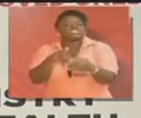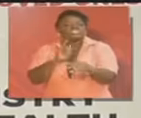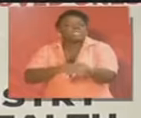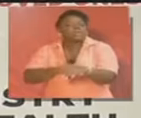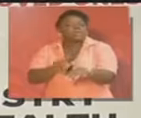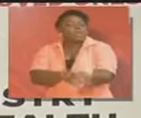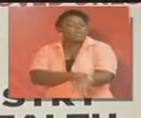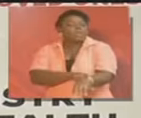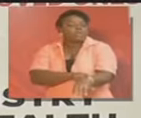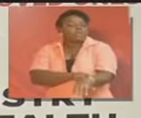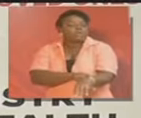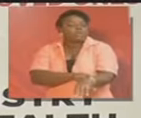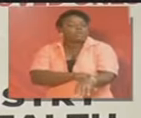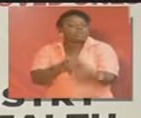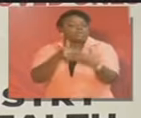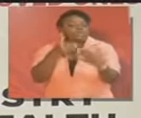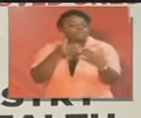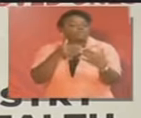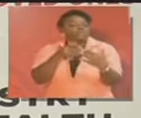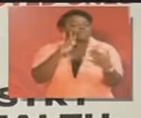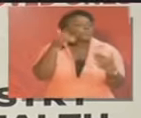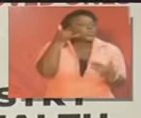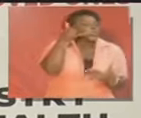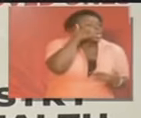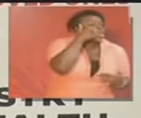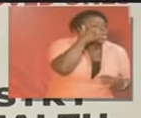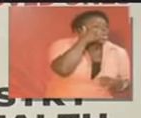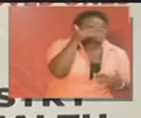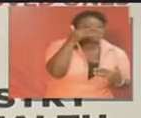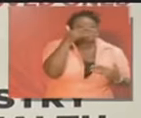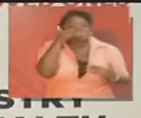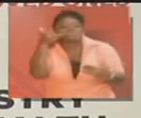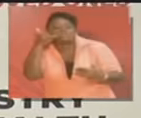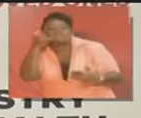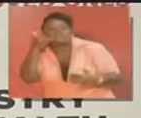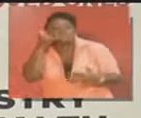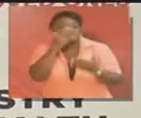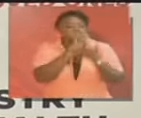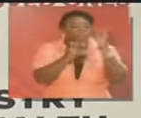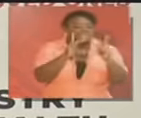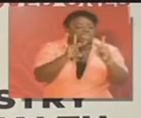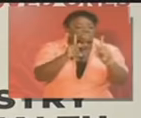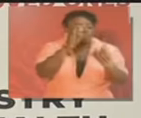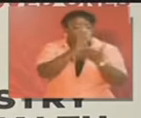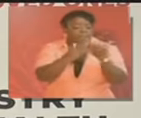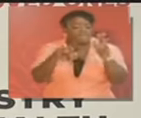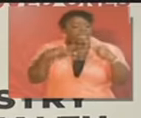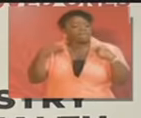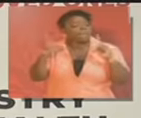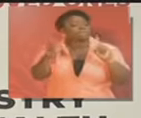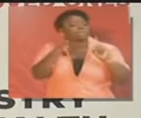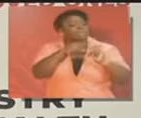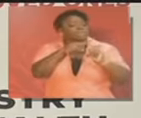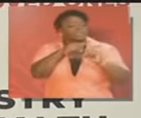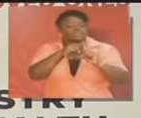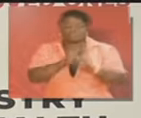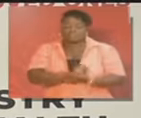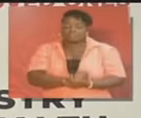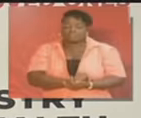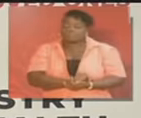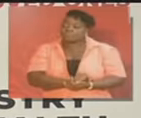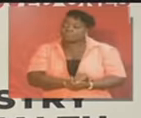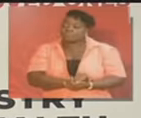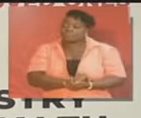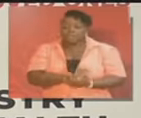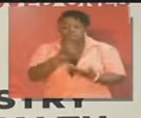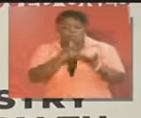during which you would contact trace after someone has been diagnosed positive. One of the matters that seems to be circulating